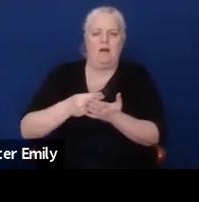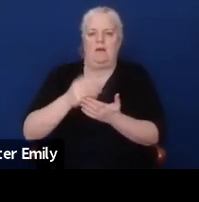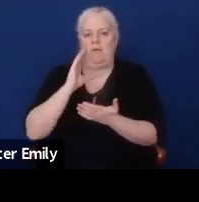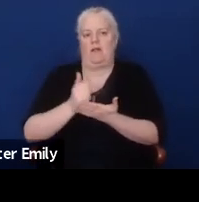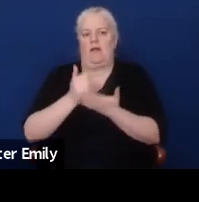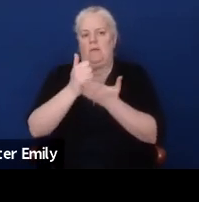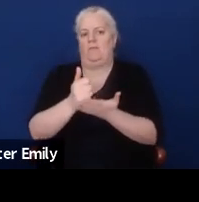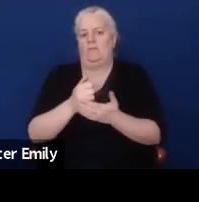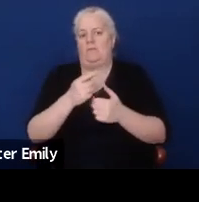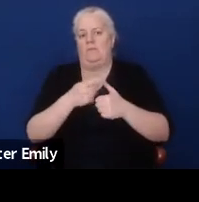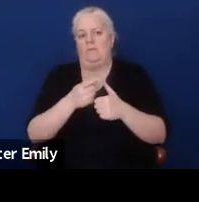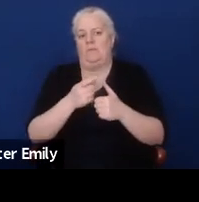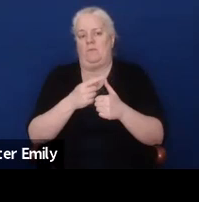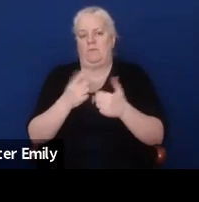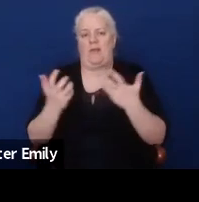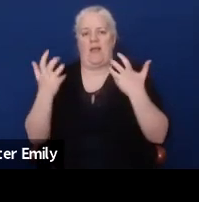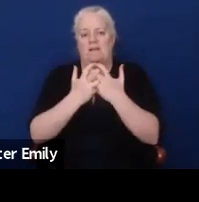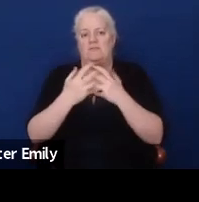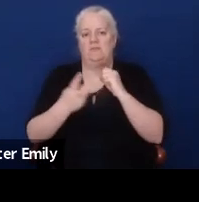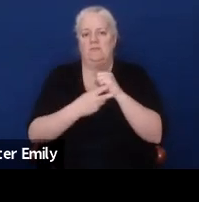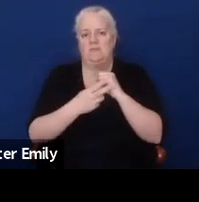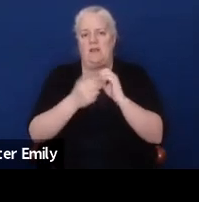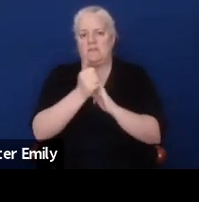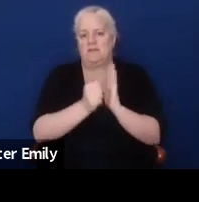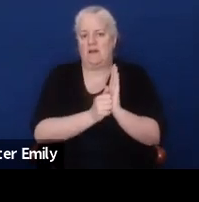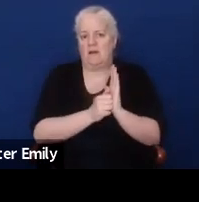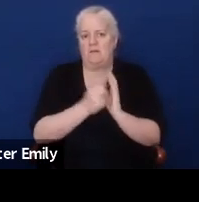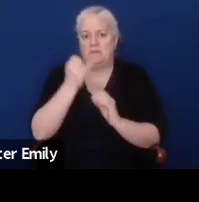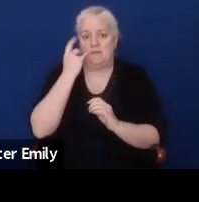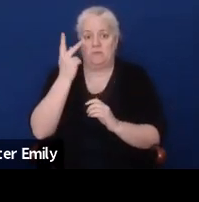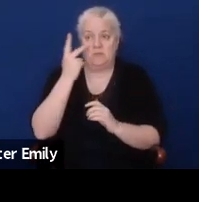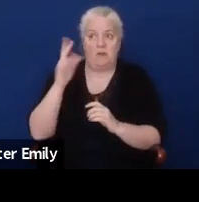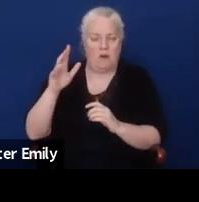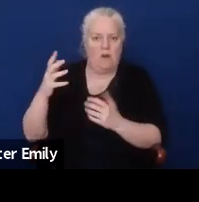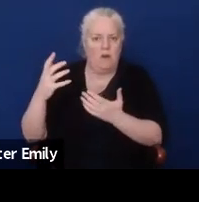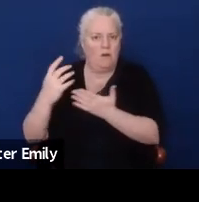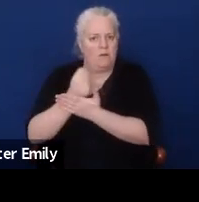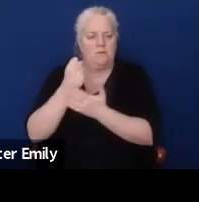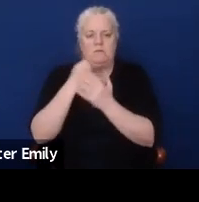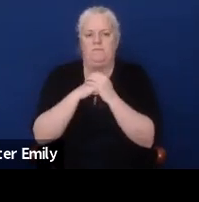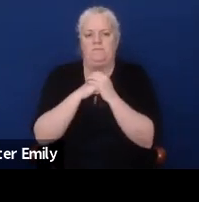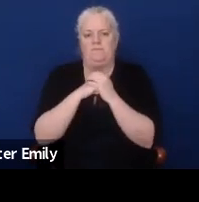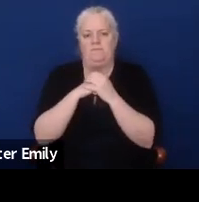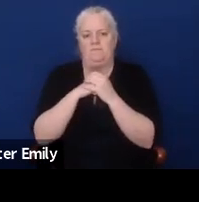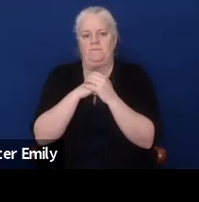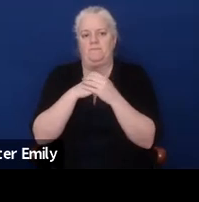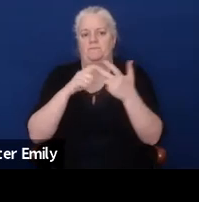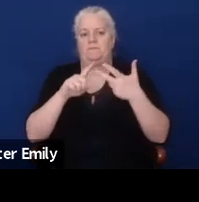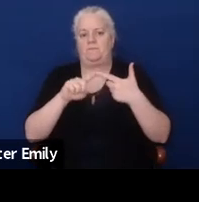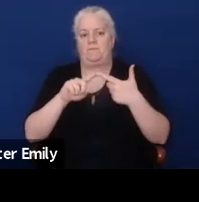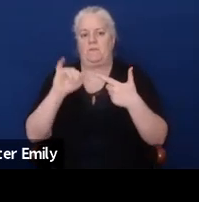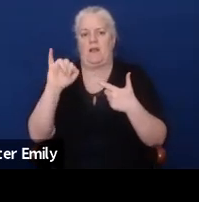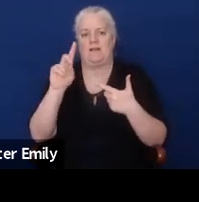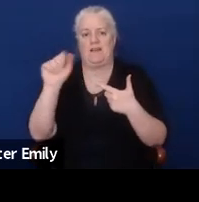your community, if you see IDAs, I want to just say that IDAs is a federally match